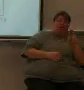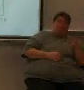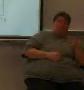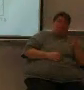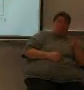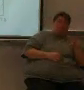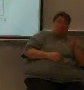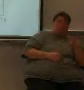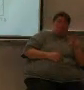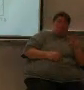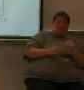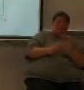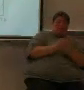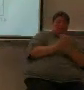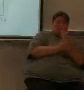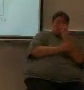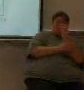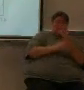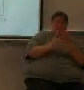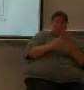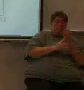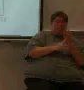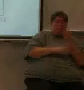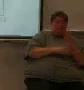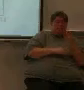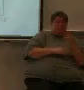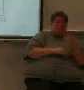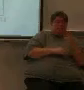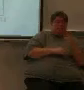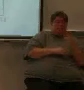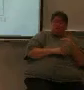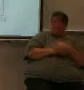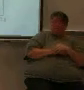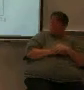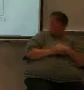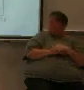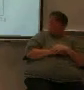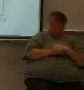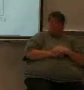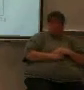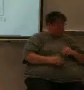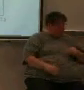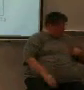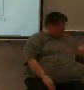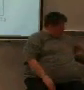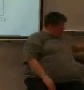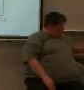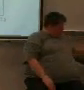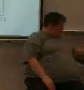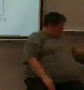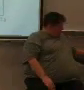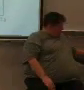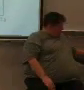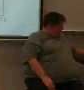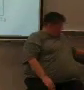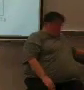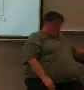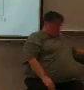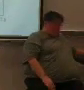from the pipe, but also acidic water tends to dissolve most metals at higher